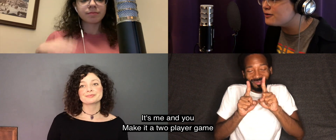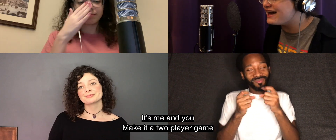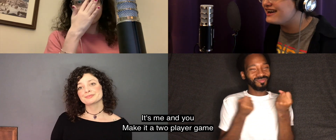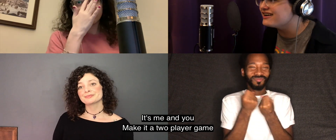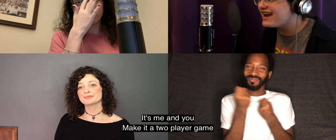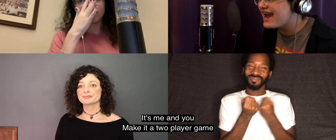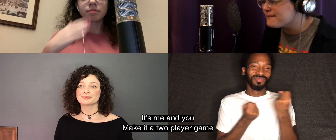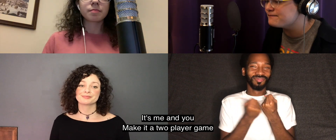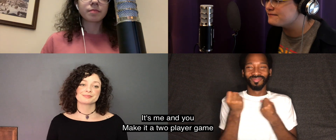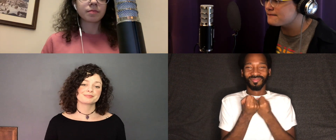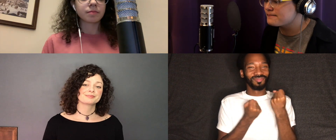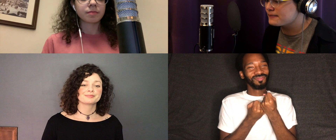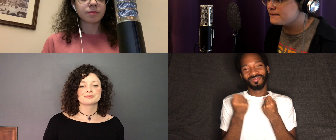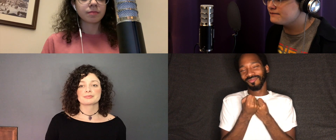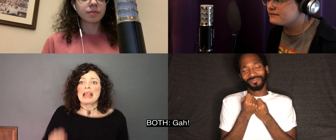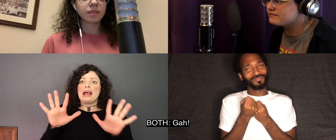it a two-player game.